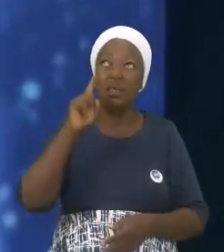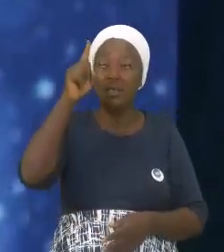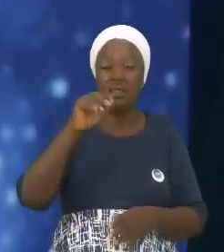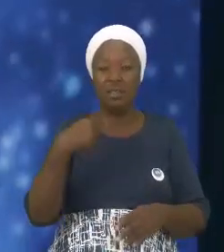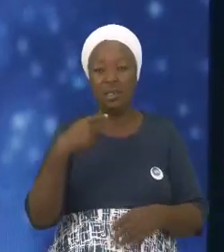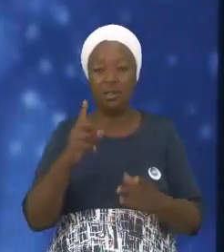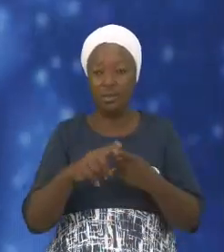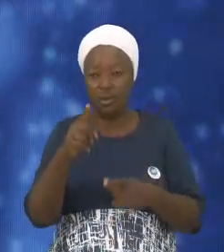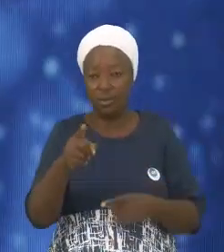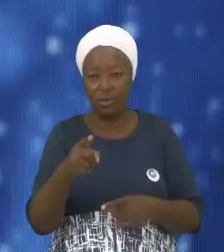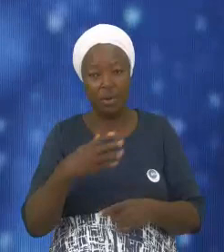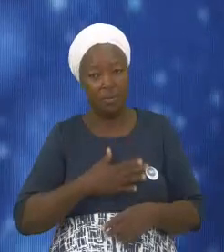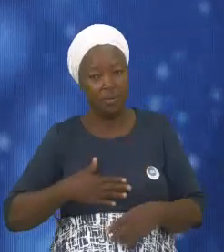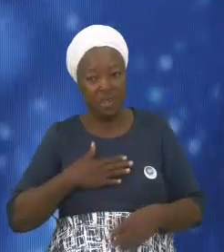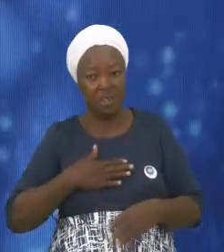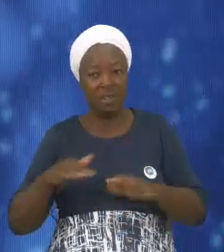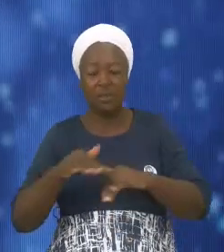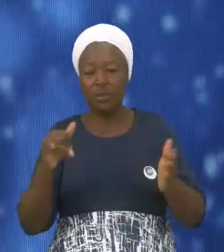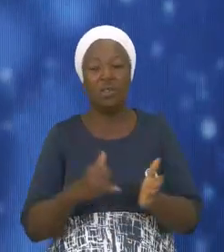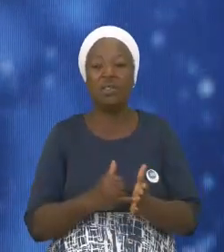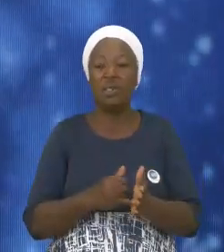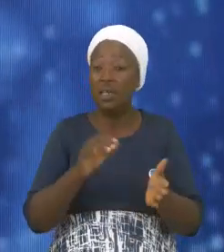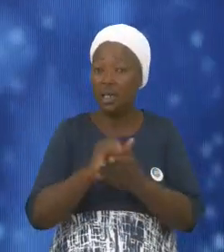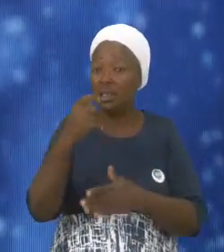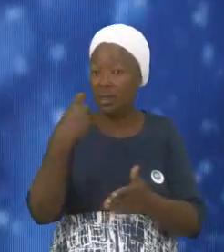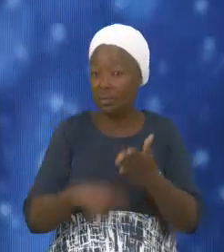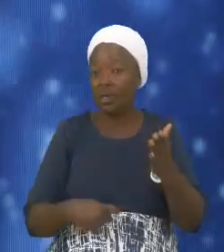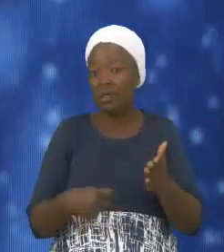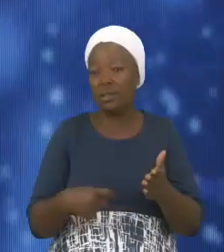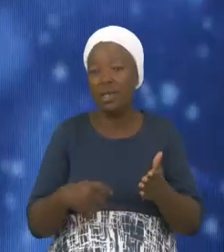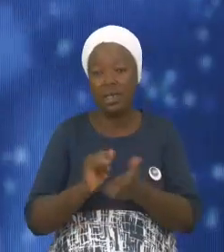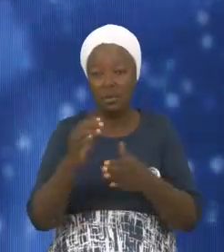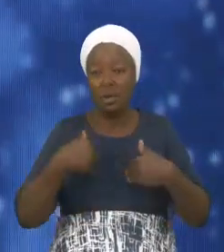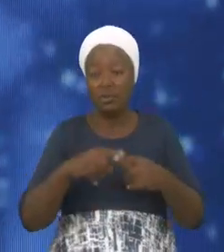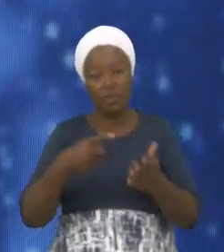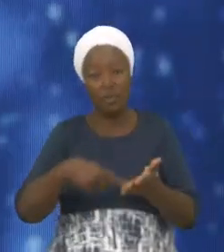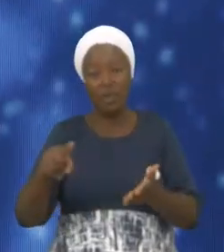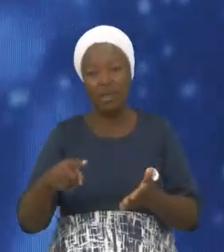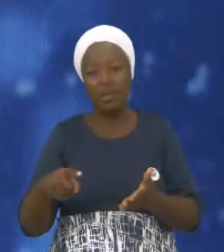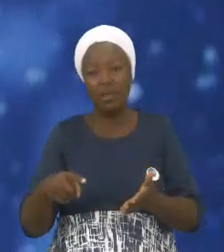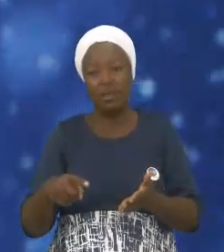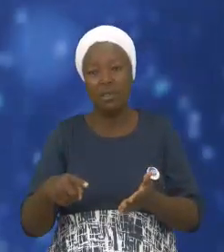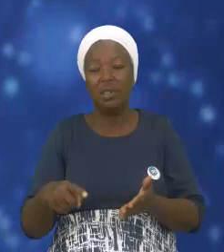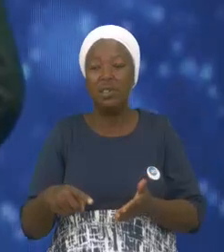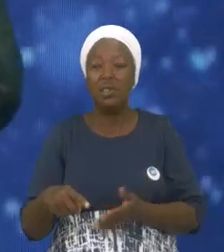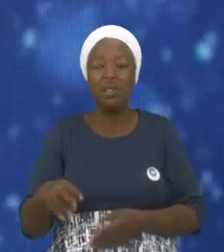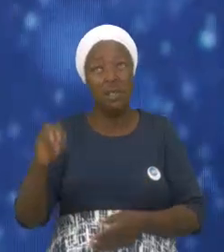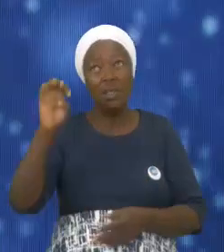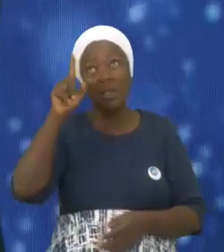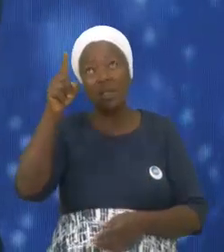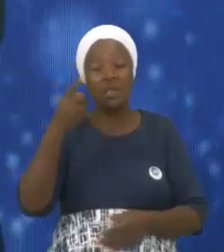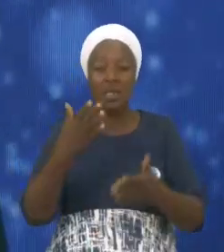you, do it. That's the price you pay. He's died on the cross of Calvary.